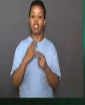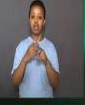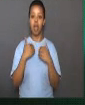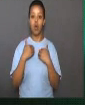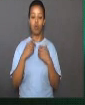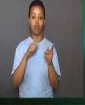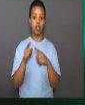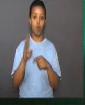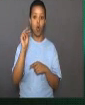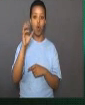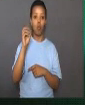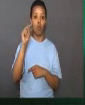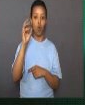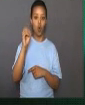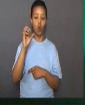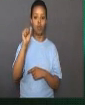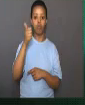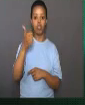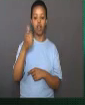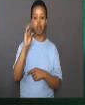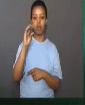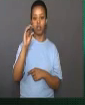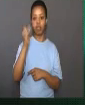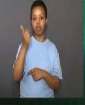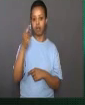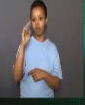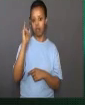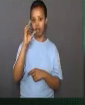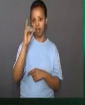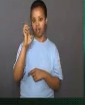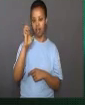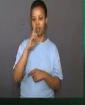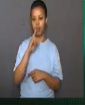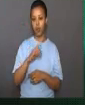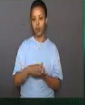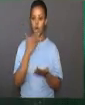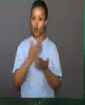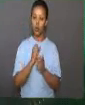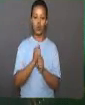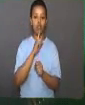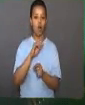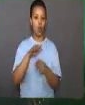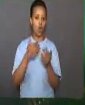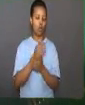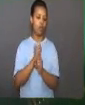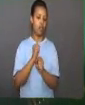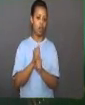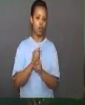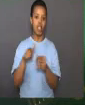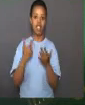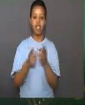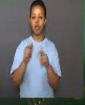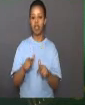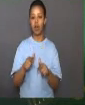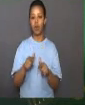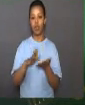called a monosaccharide. Great work today, everyone. We have reached the